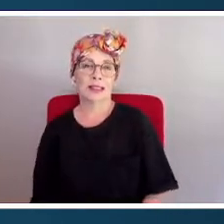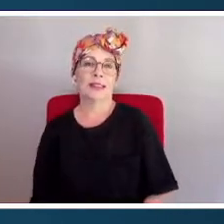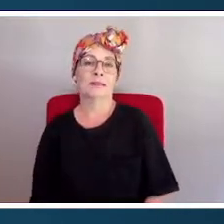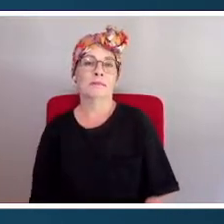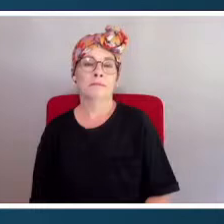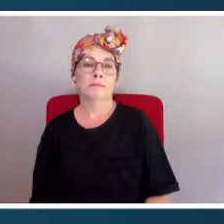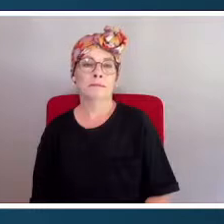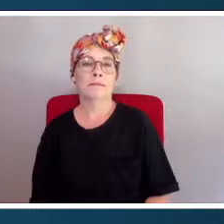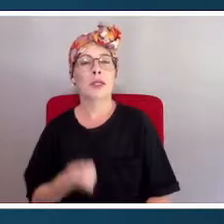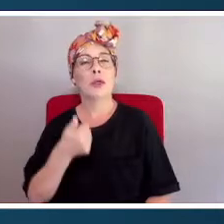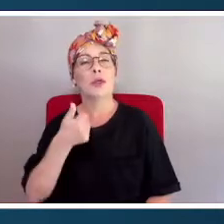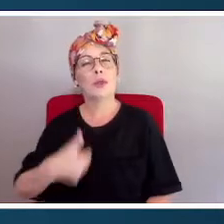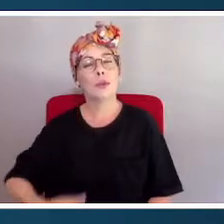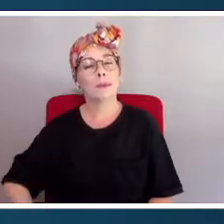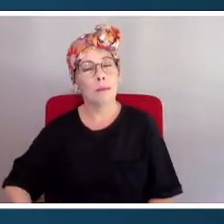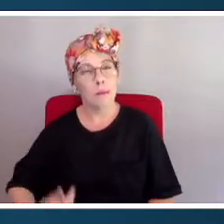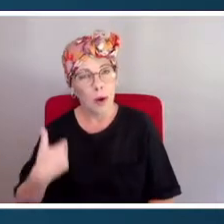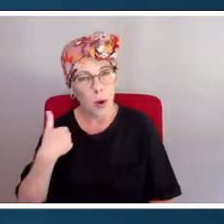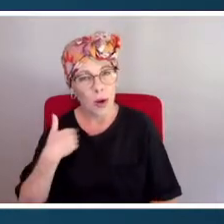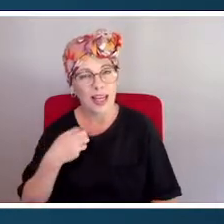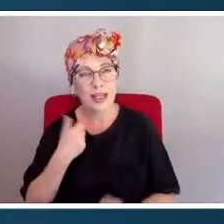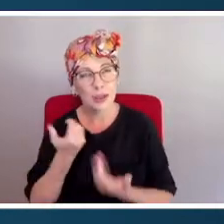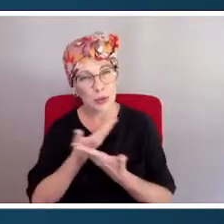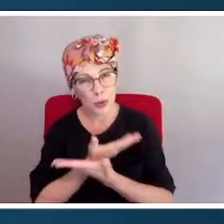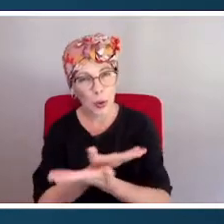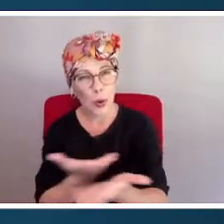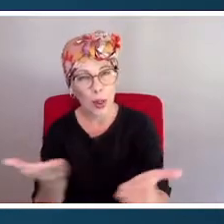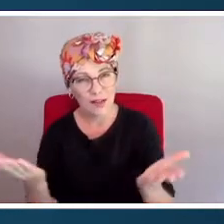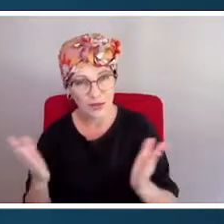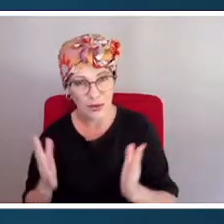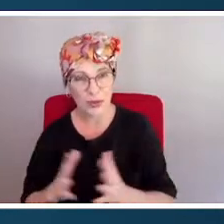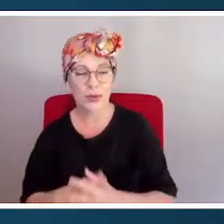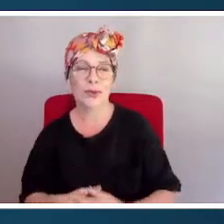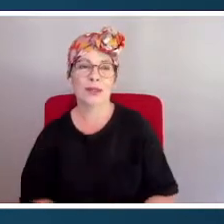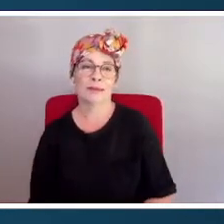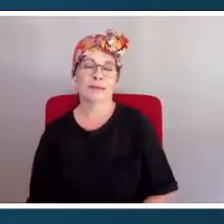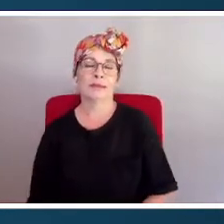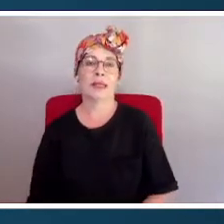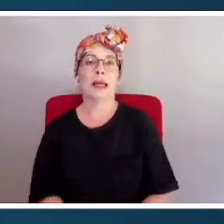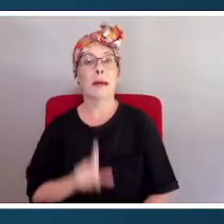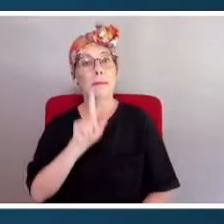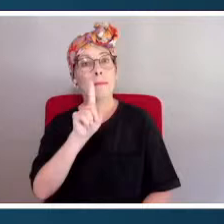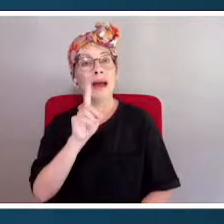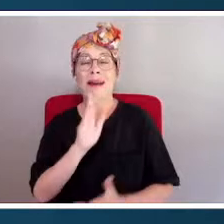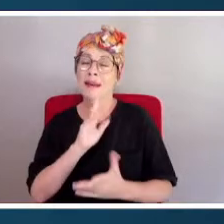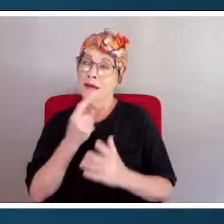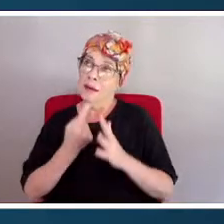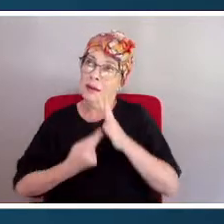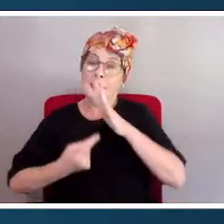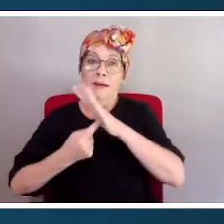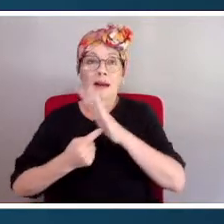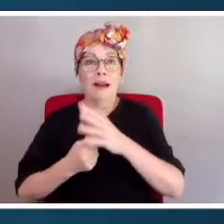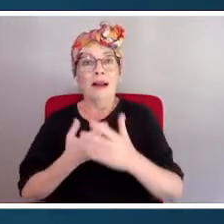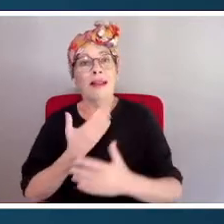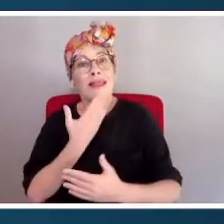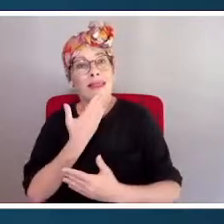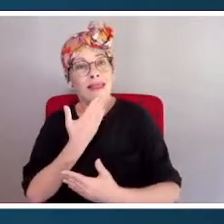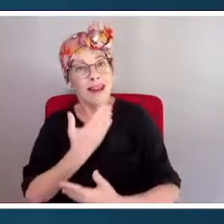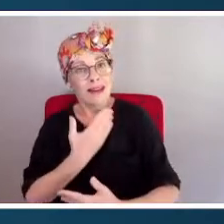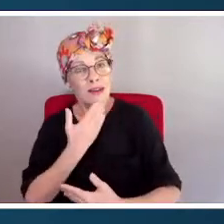you. And thank you for the invitation to address the